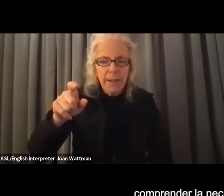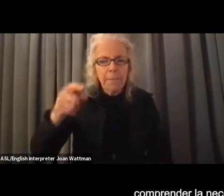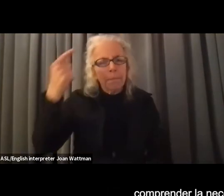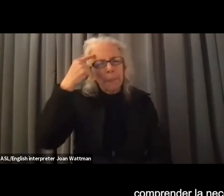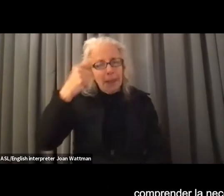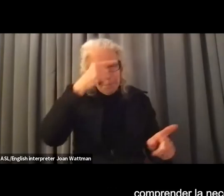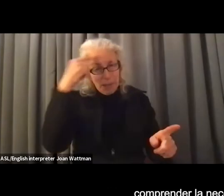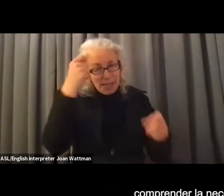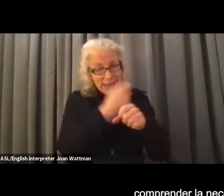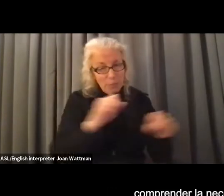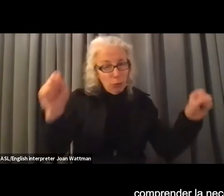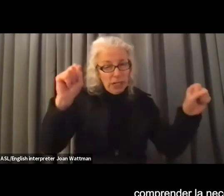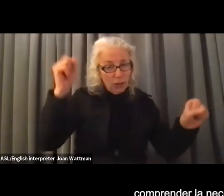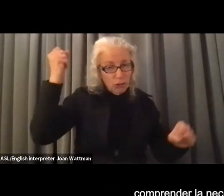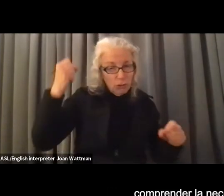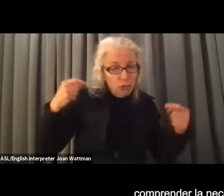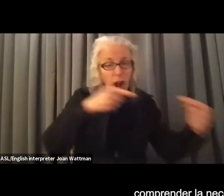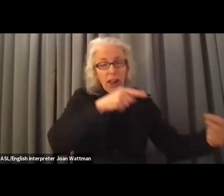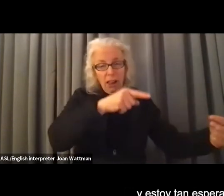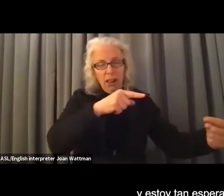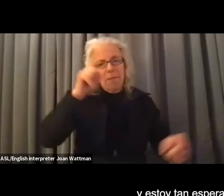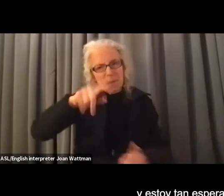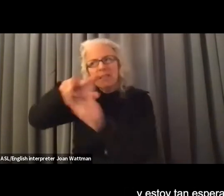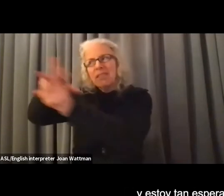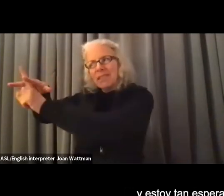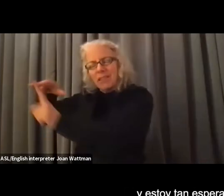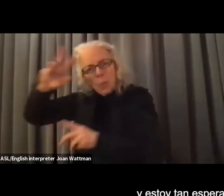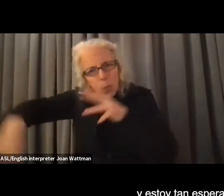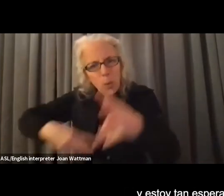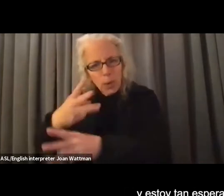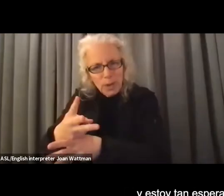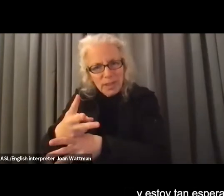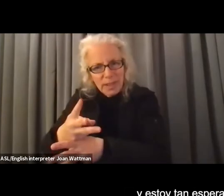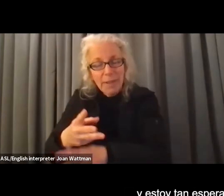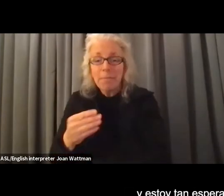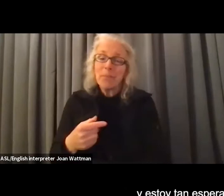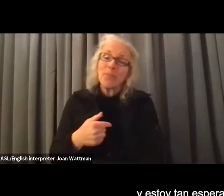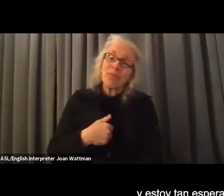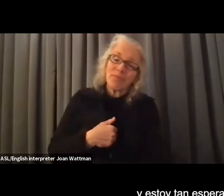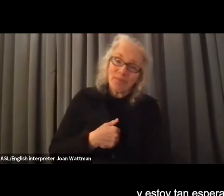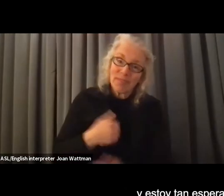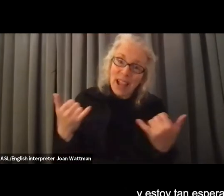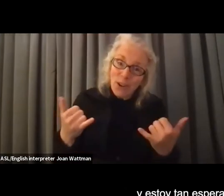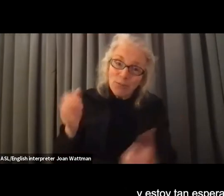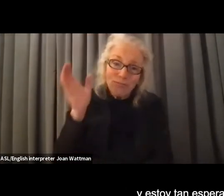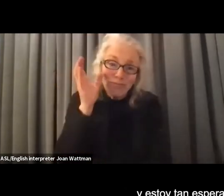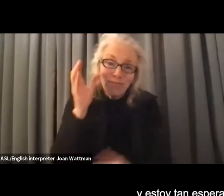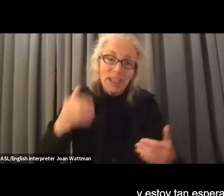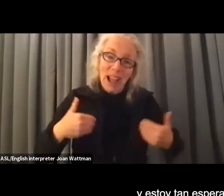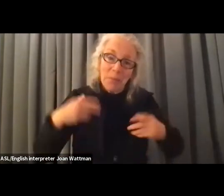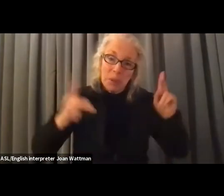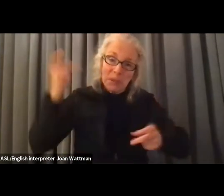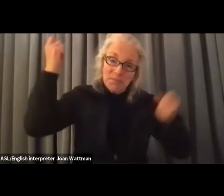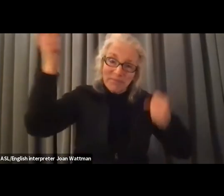Black liberation struggle in global terms. And I'm so hopeful in hearing the voices of young activists